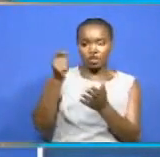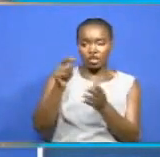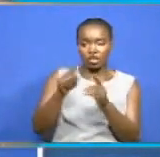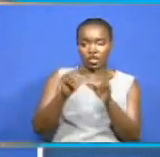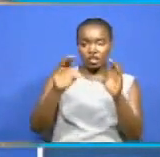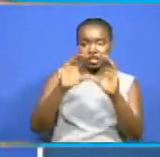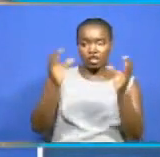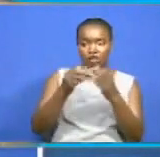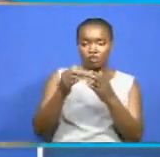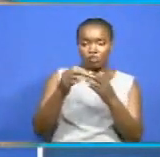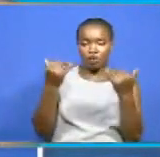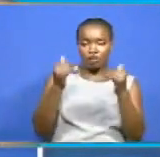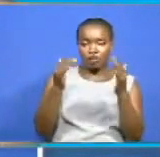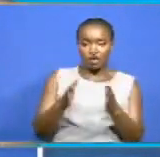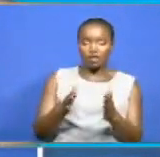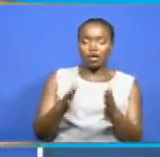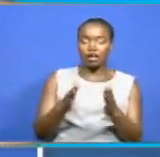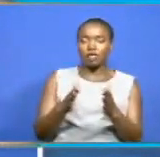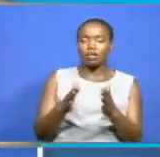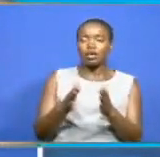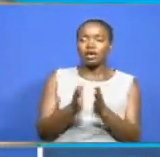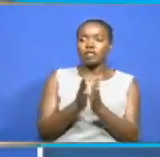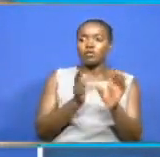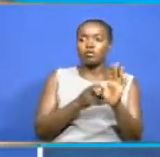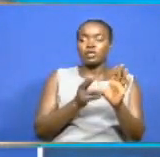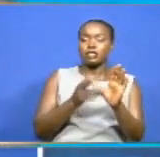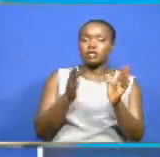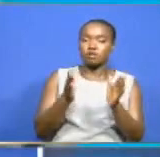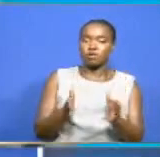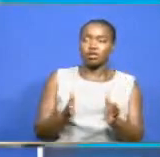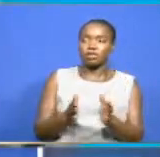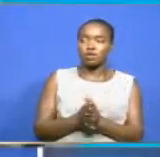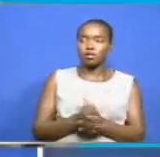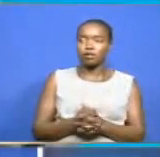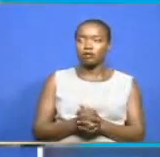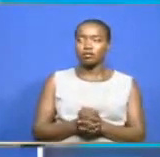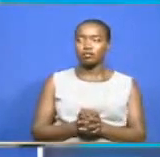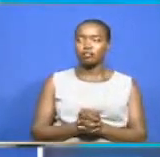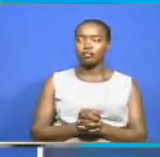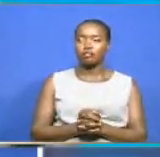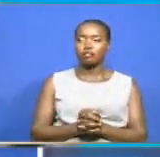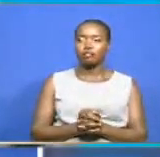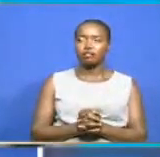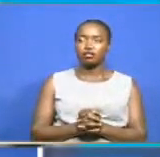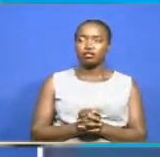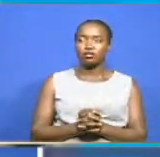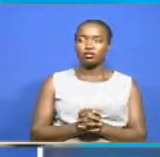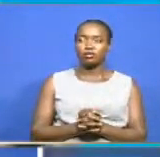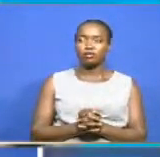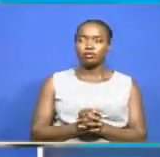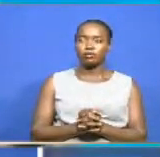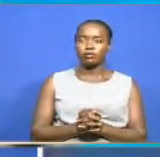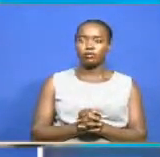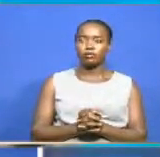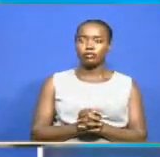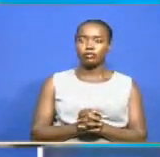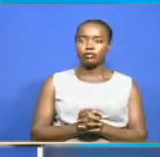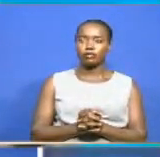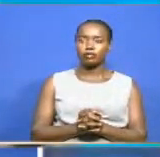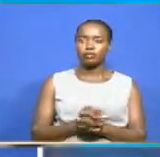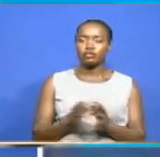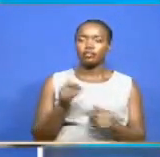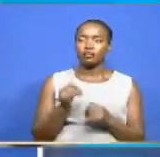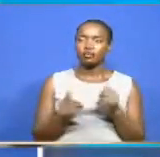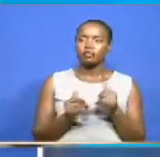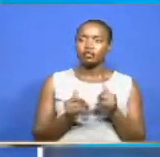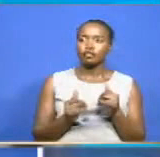global player that it is. So thank you so much, Alan. Much appreciated. Indeed. Thank you very much. Very passionate there. And last but